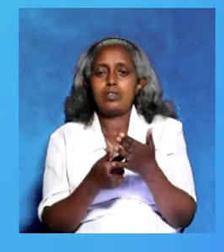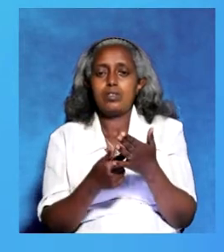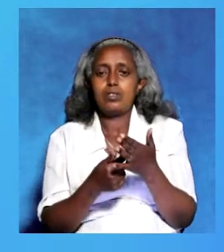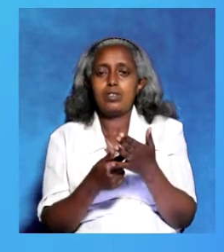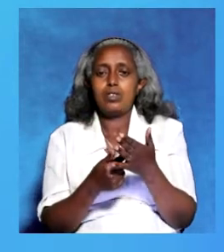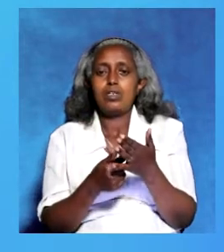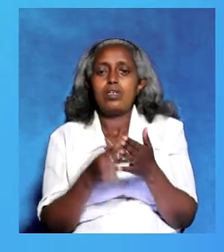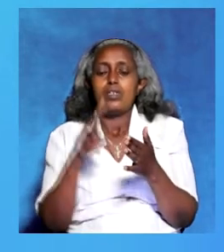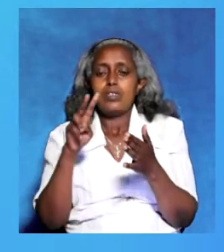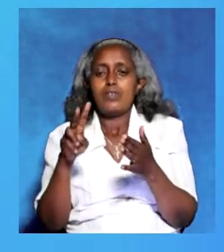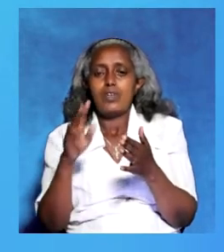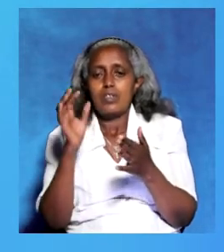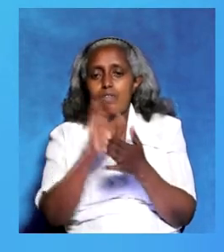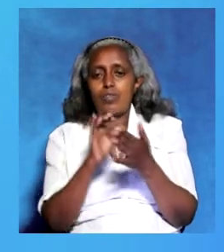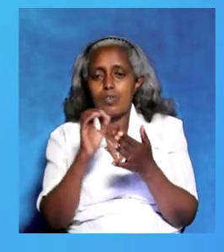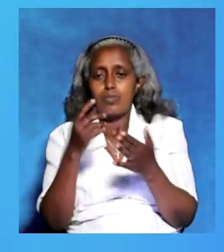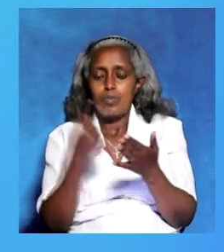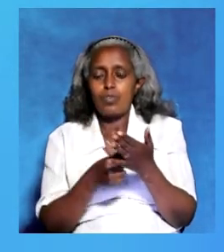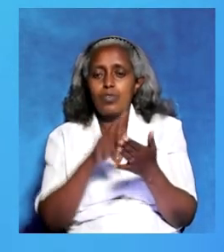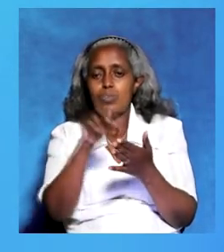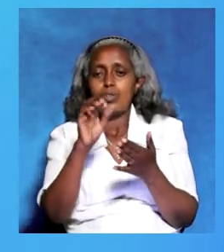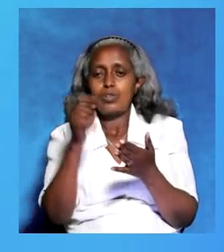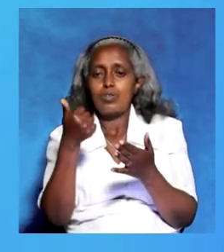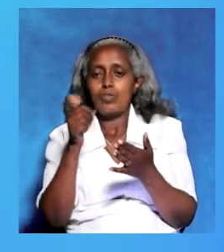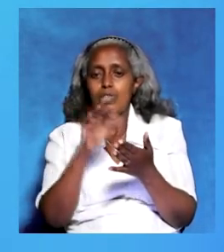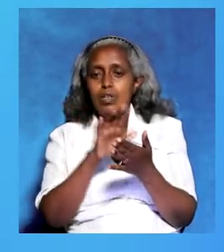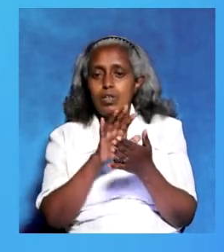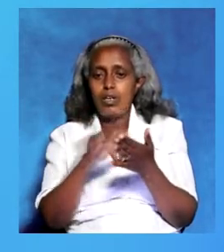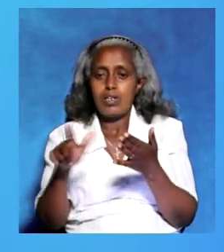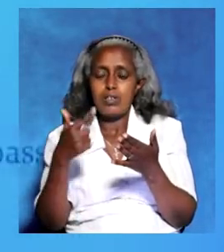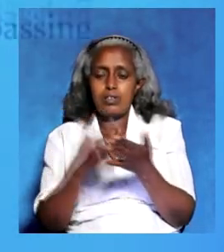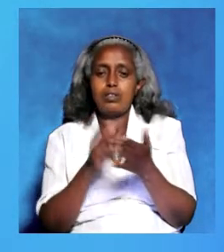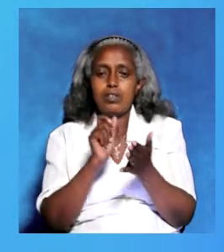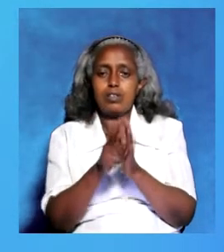is the vector form of equation of a line for this example.